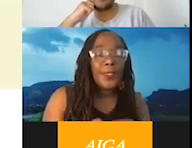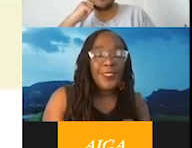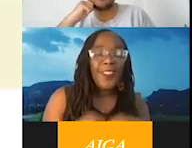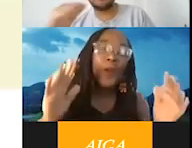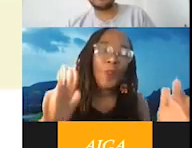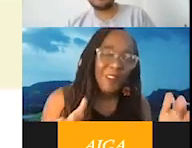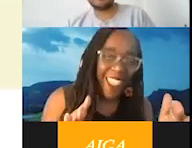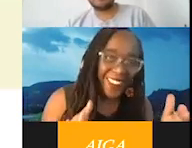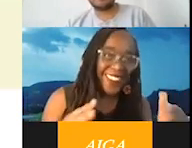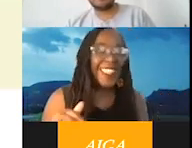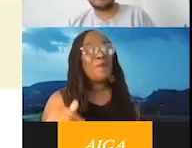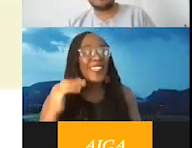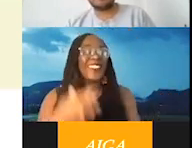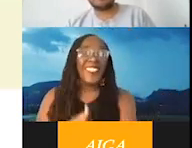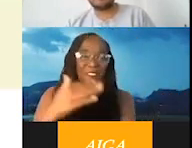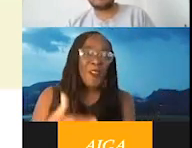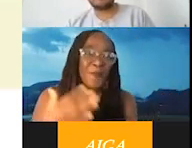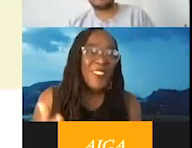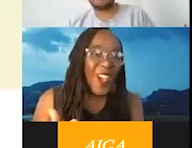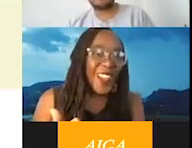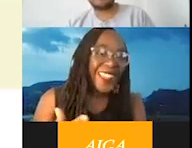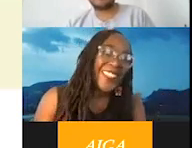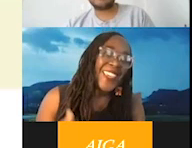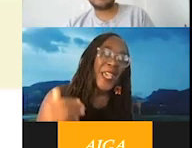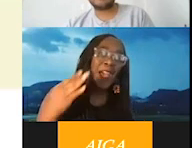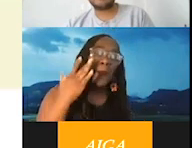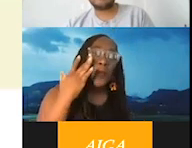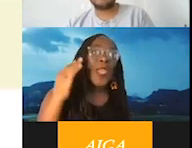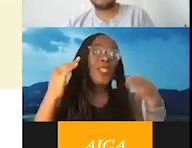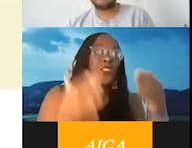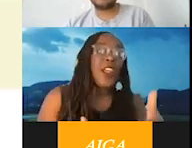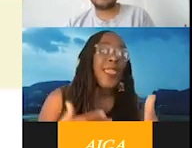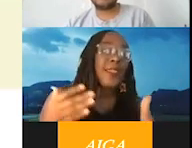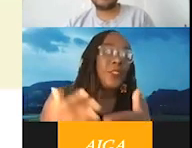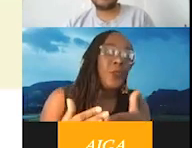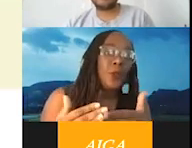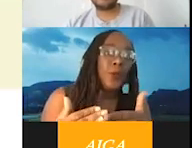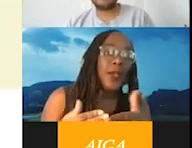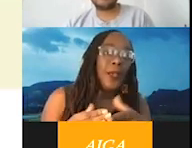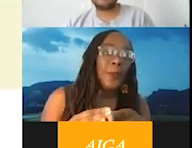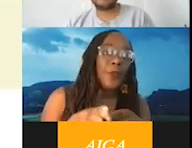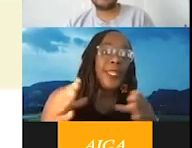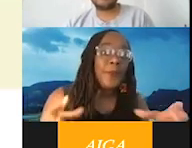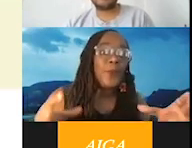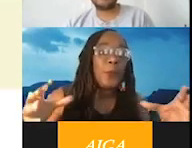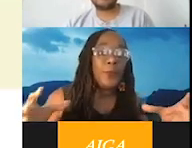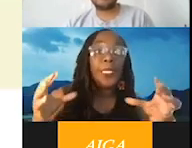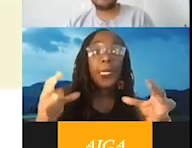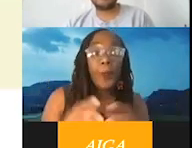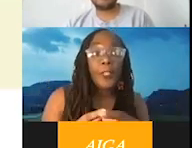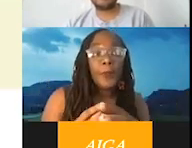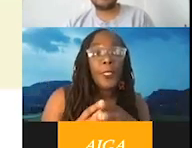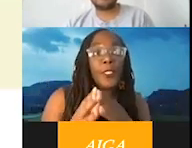conversations, not regularly, but periodically, where we're trying to create a space where people